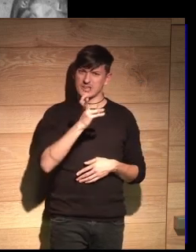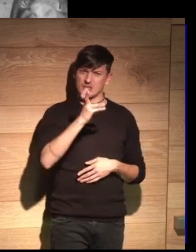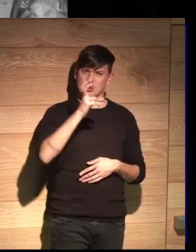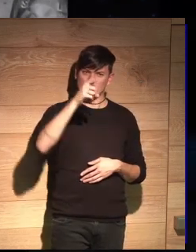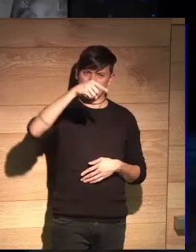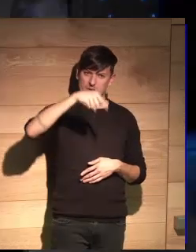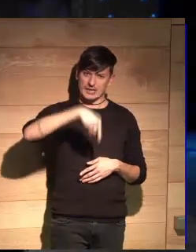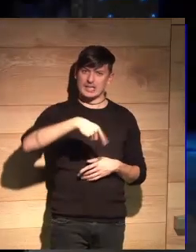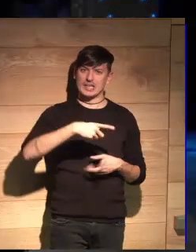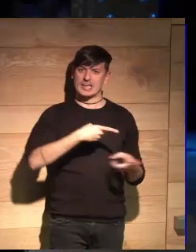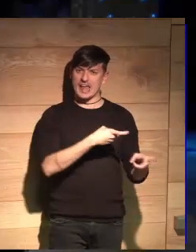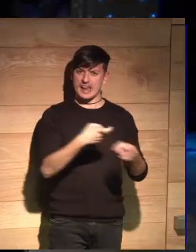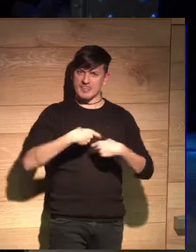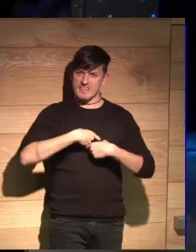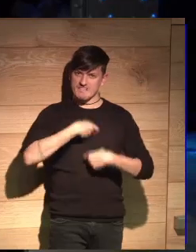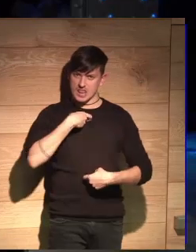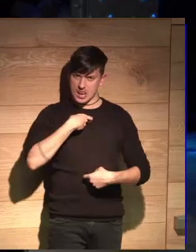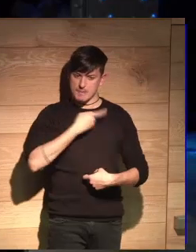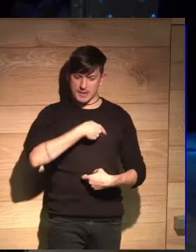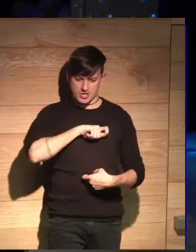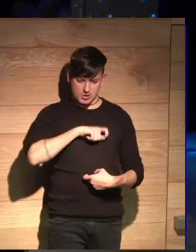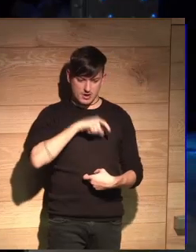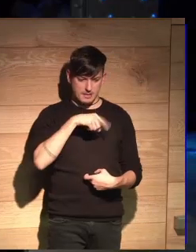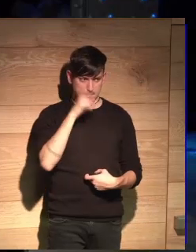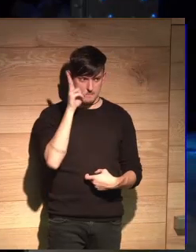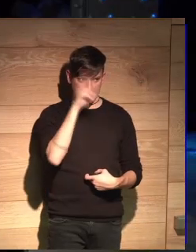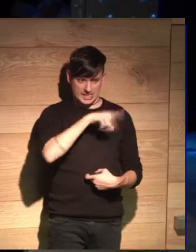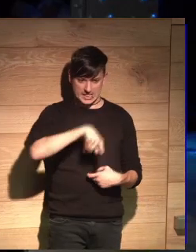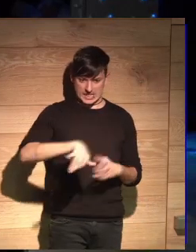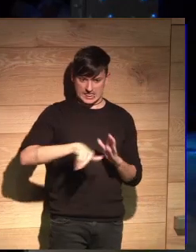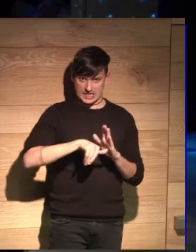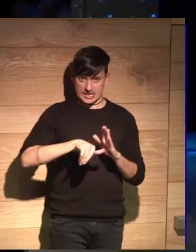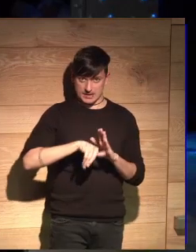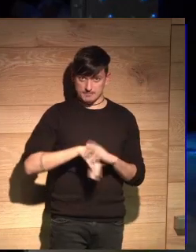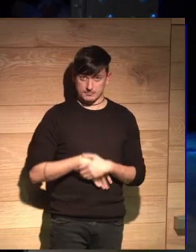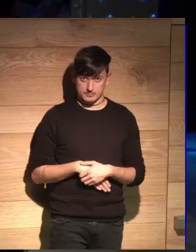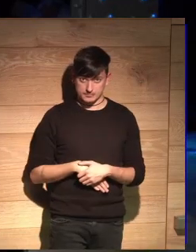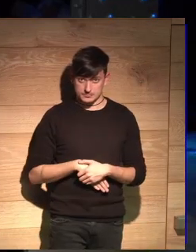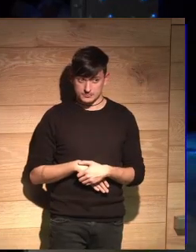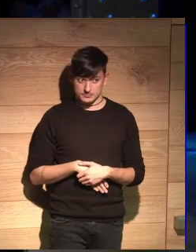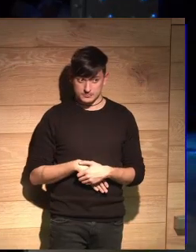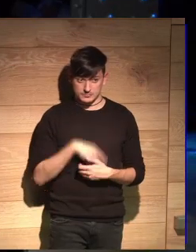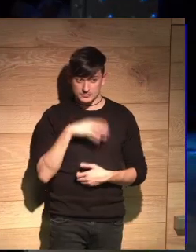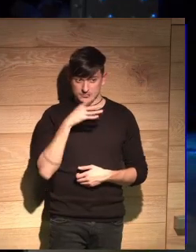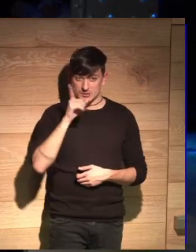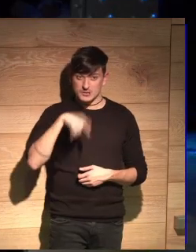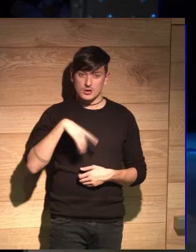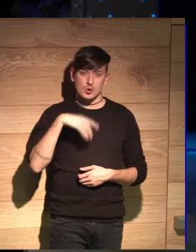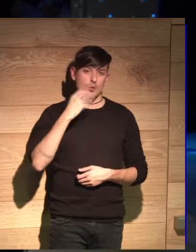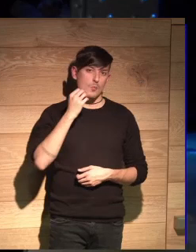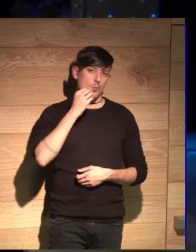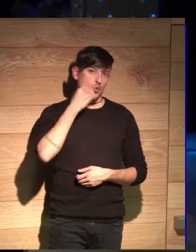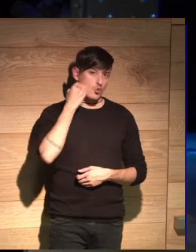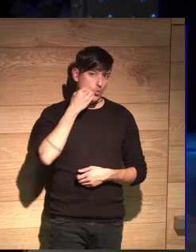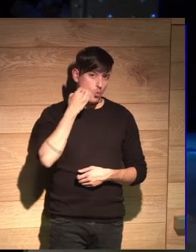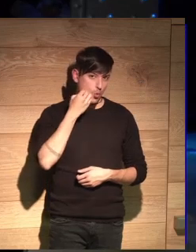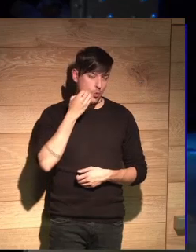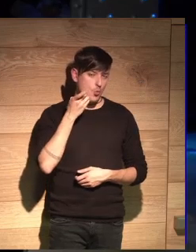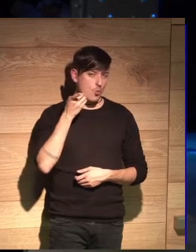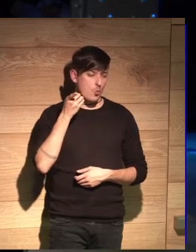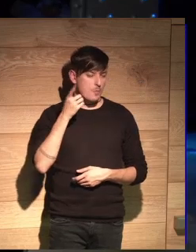person. And he was here in the Spanish Civil War. He was here in Madrid, here like right really close to here. He was also in